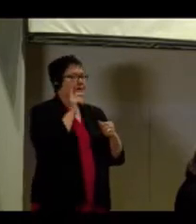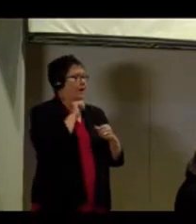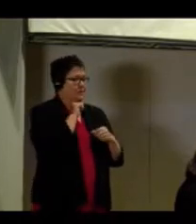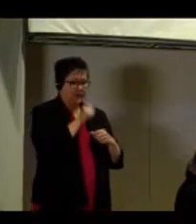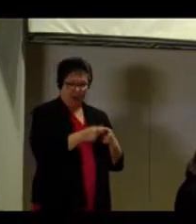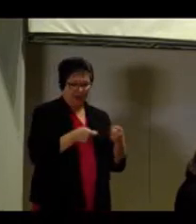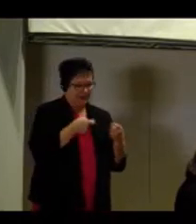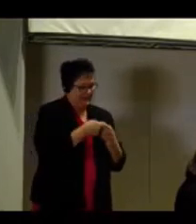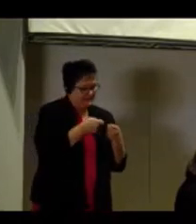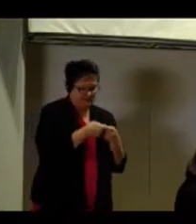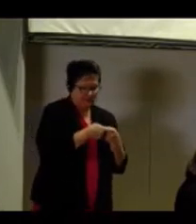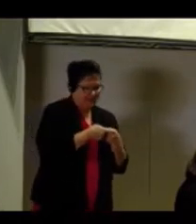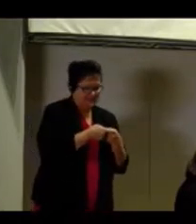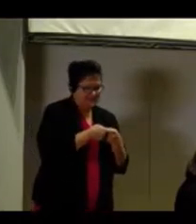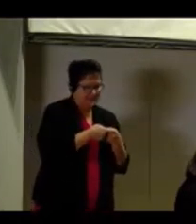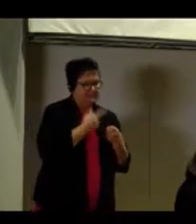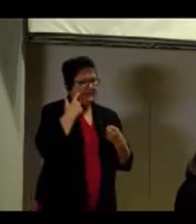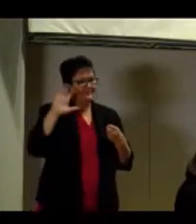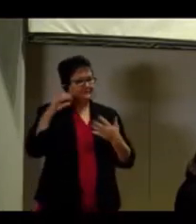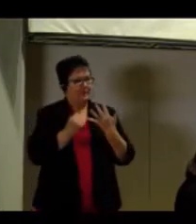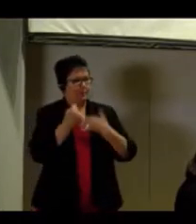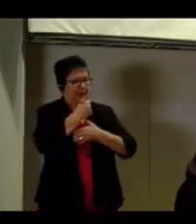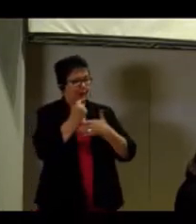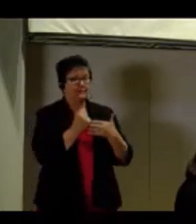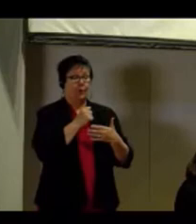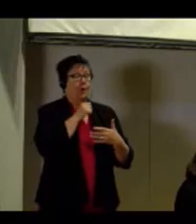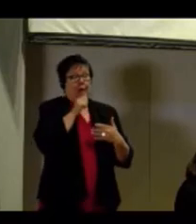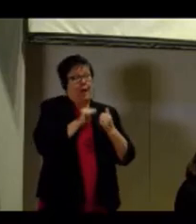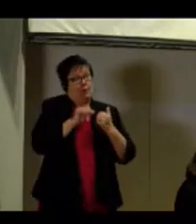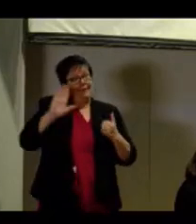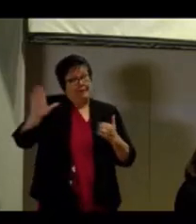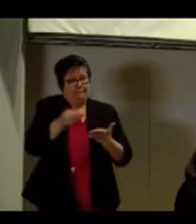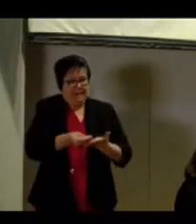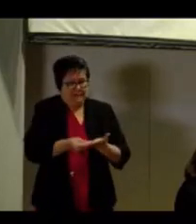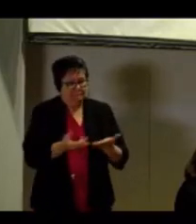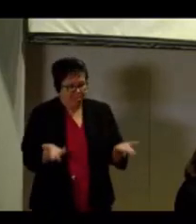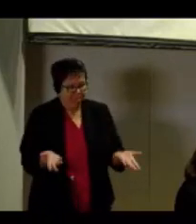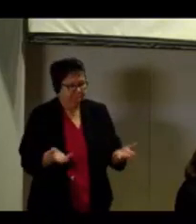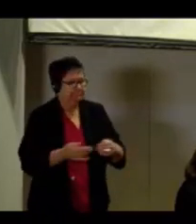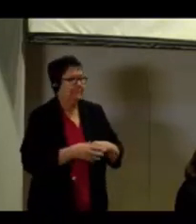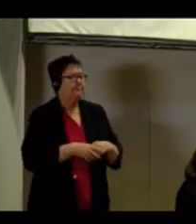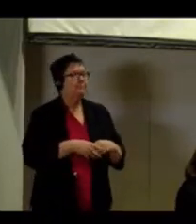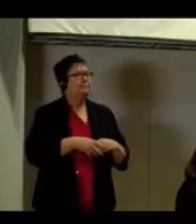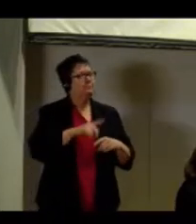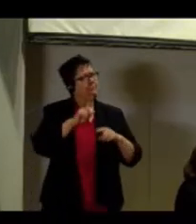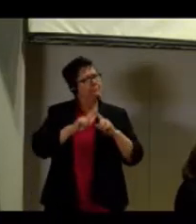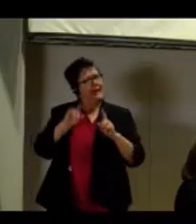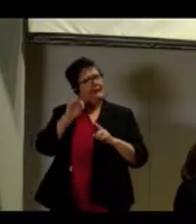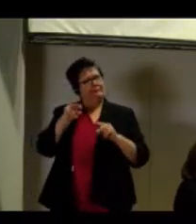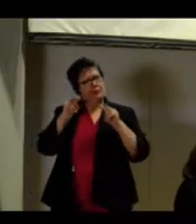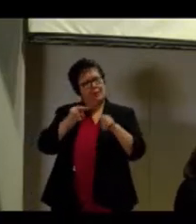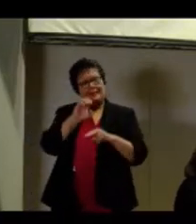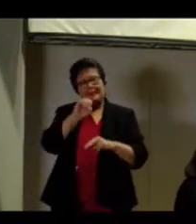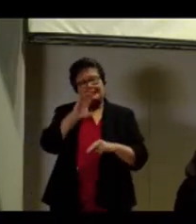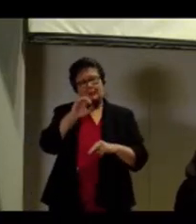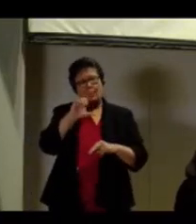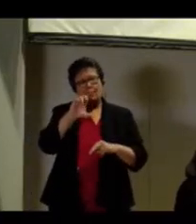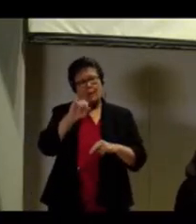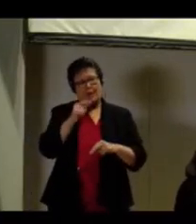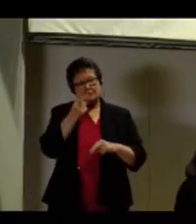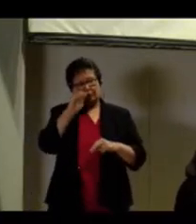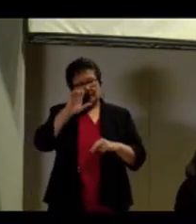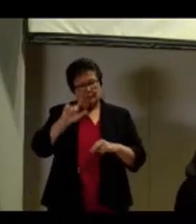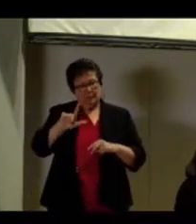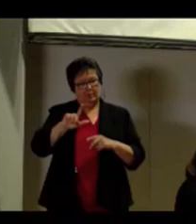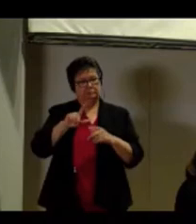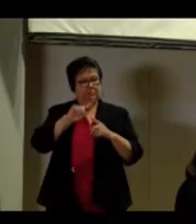Or certainly not digitized with that NSF money. On the other hand, if you're looking at ecological questions, some